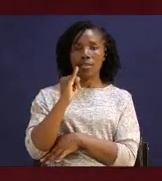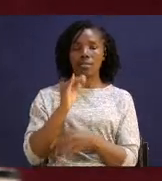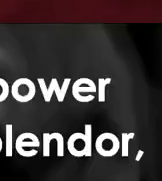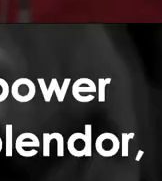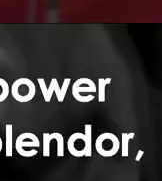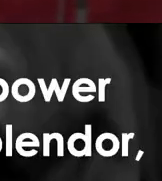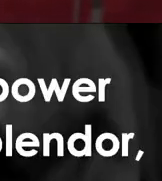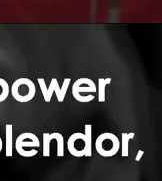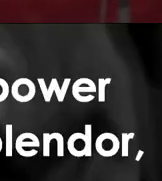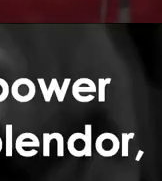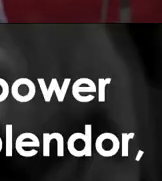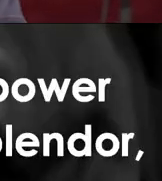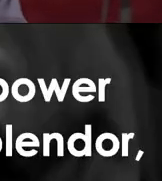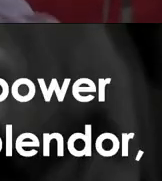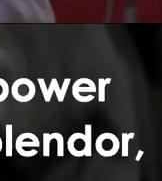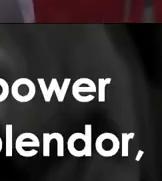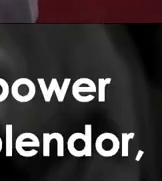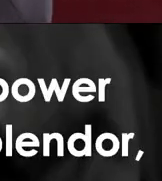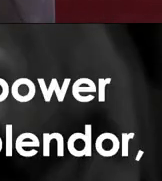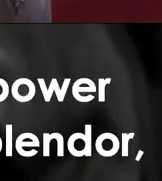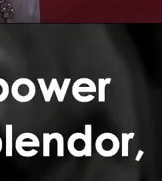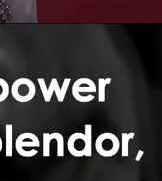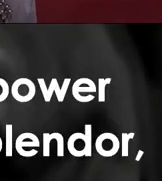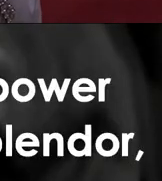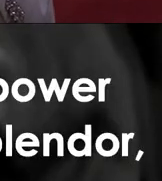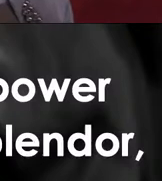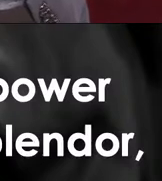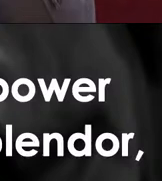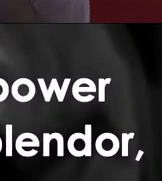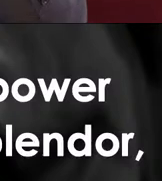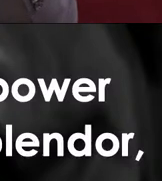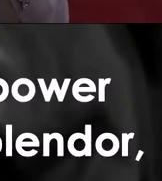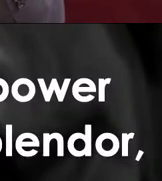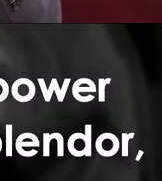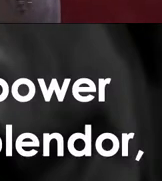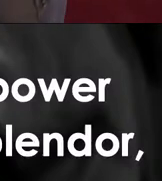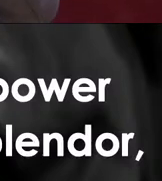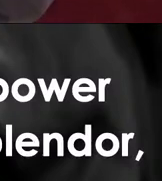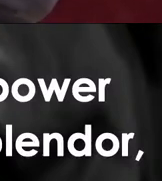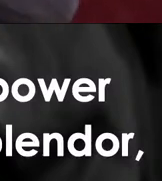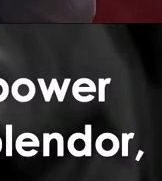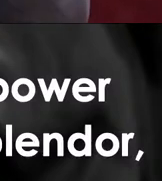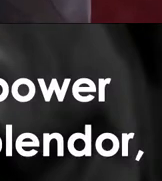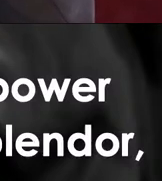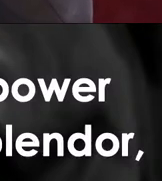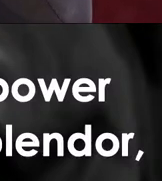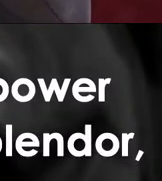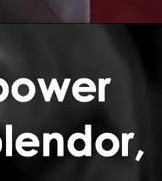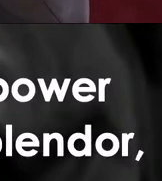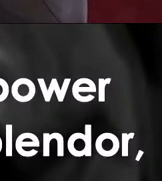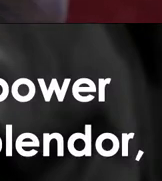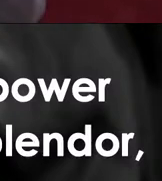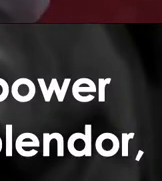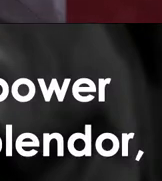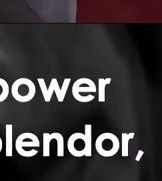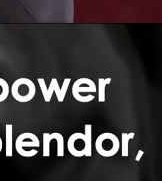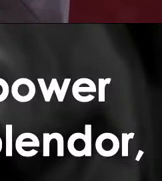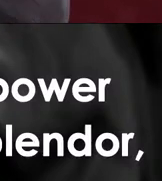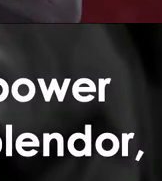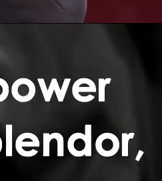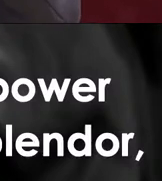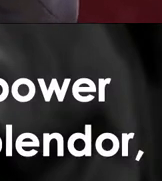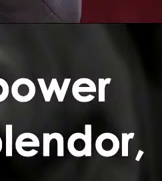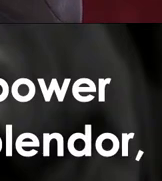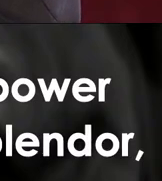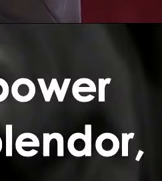So he says, you as Lord is the greatness. That's abundance. And the power. He has